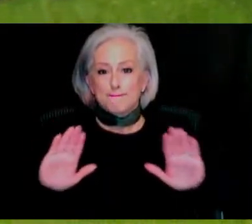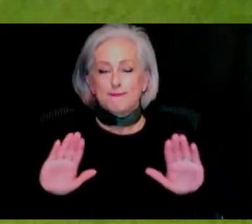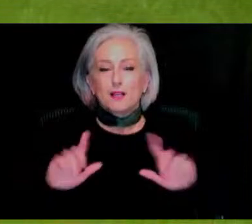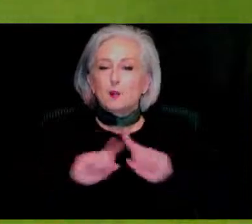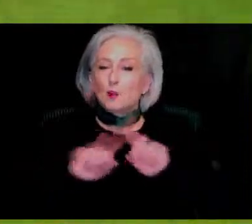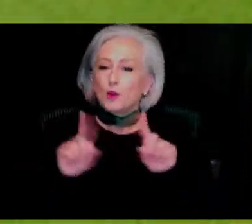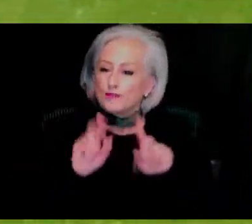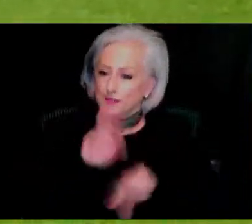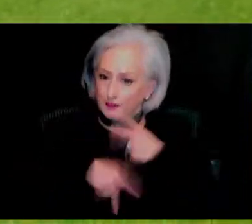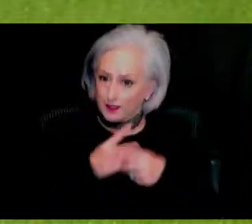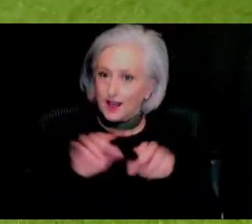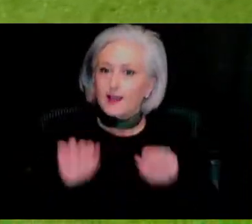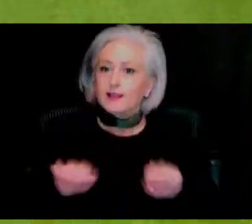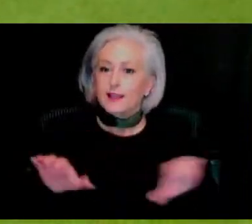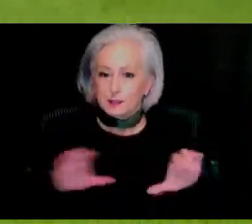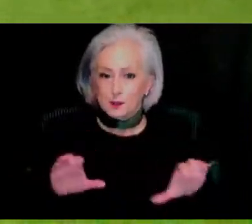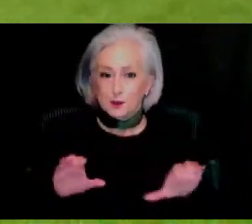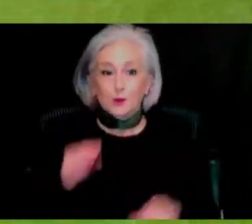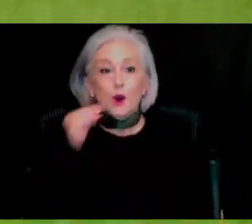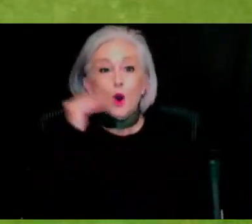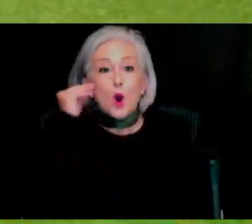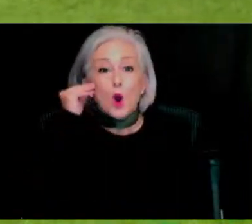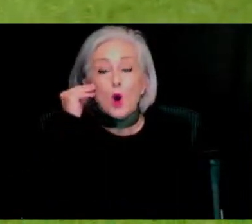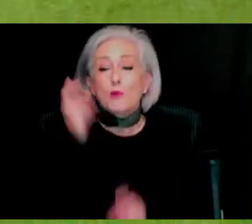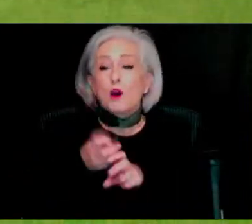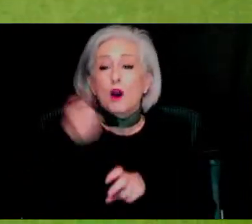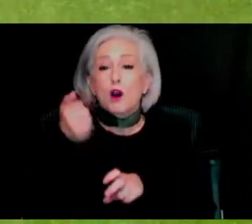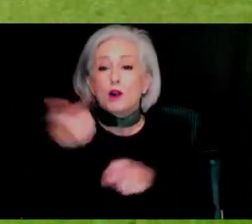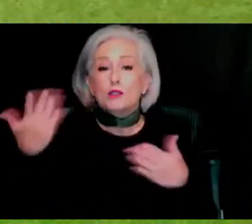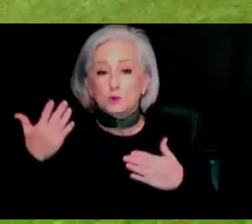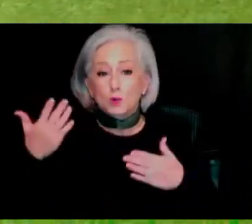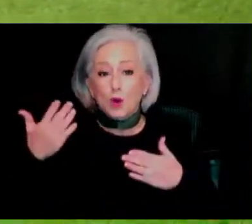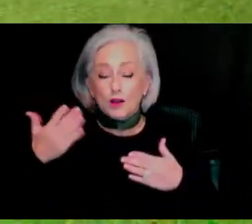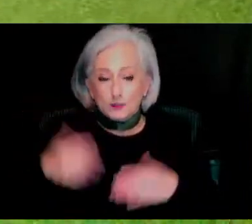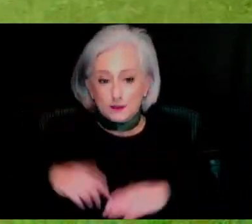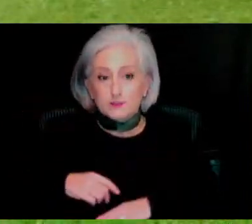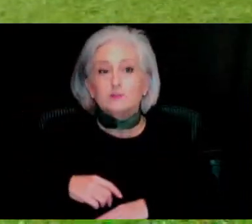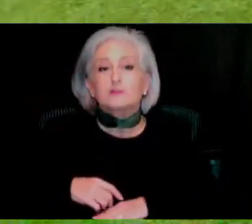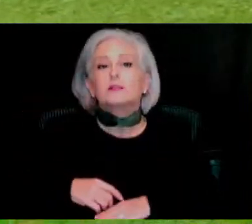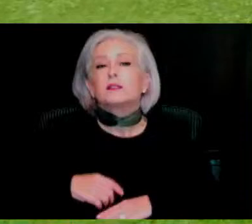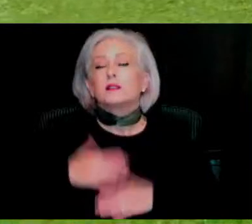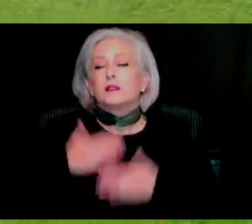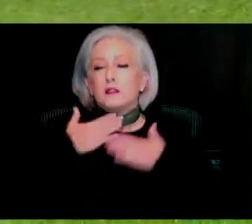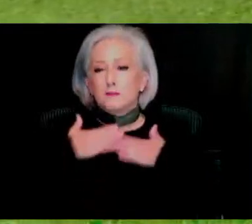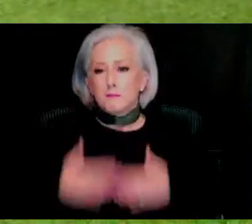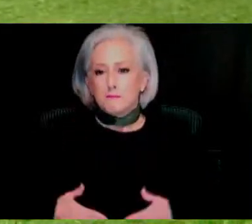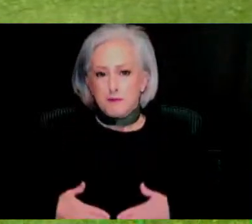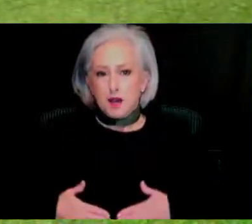push-up. At home, probably the hardest version is just to go ahead and do a full body weight push-up,